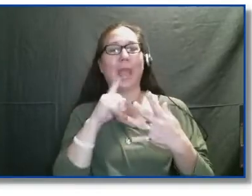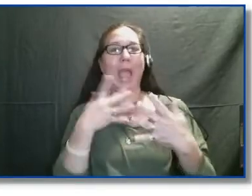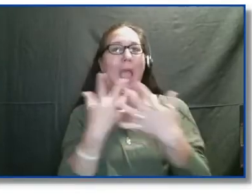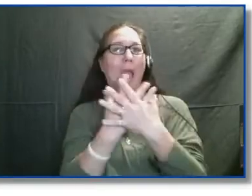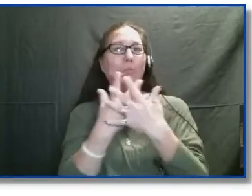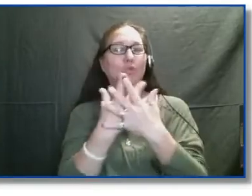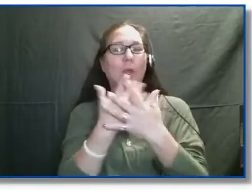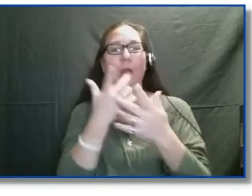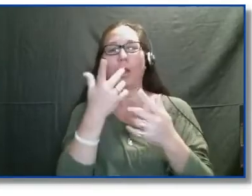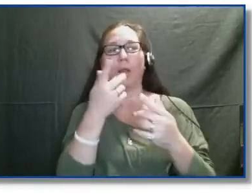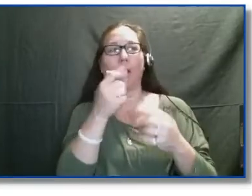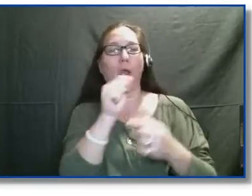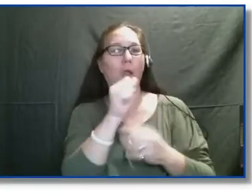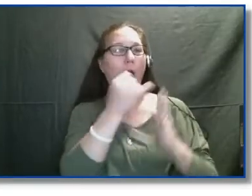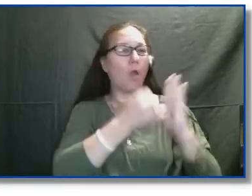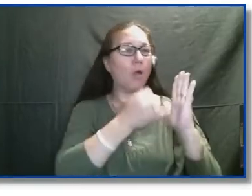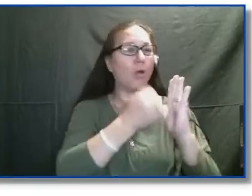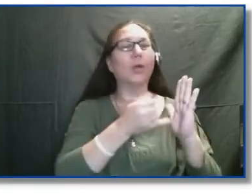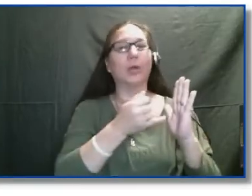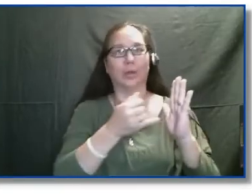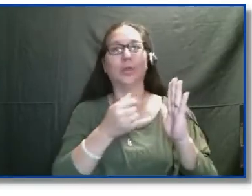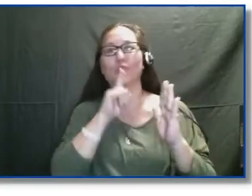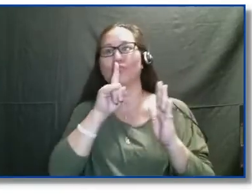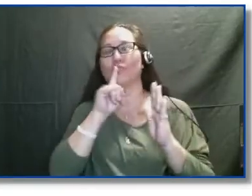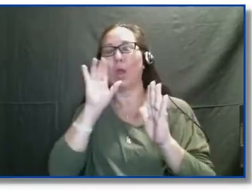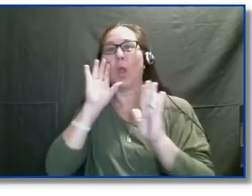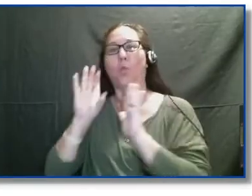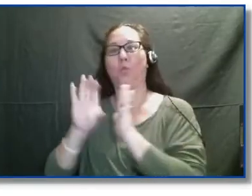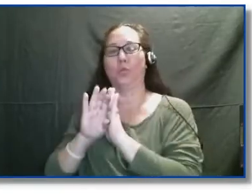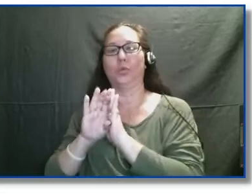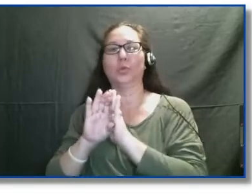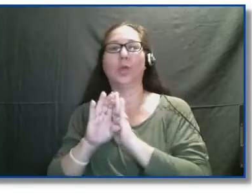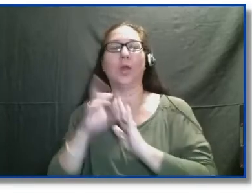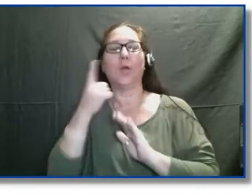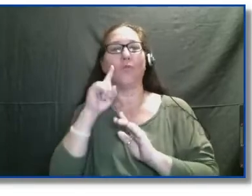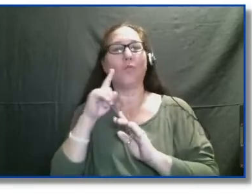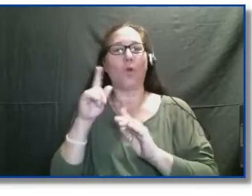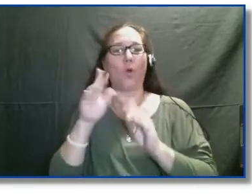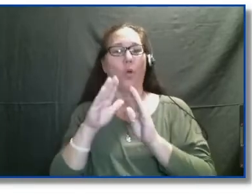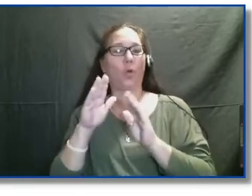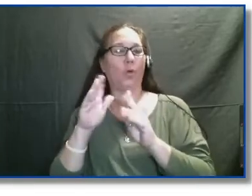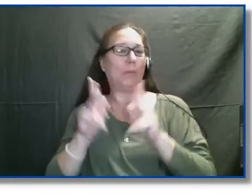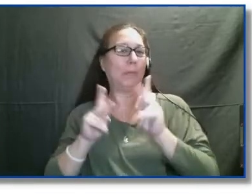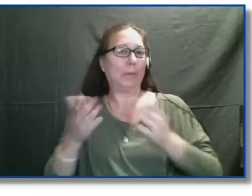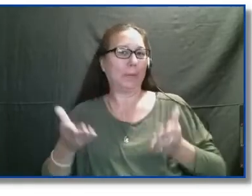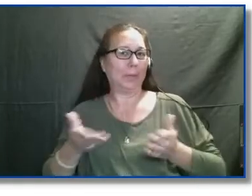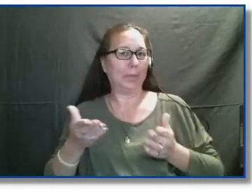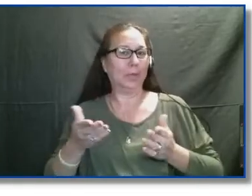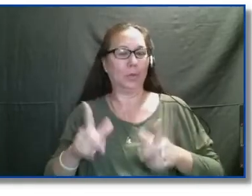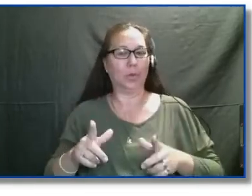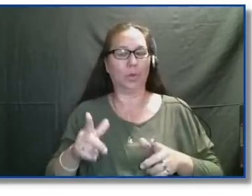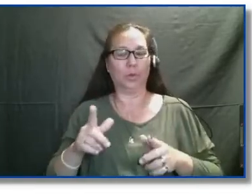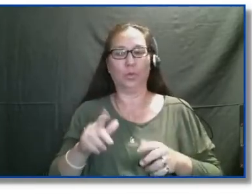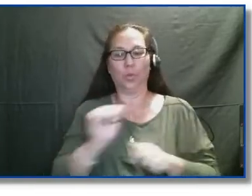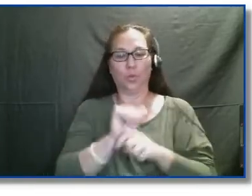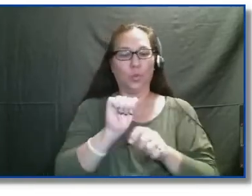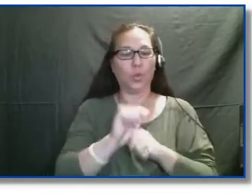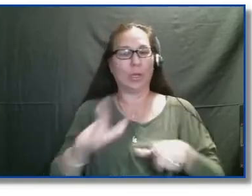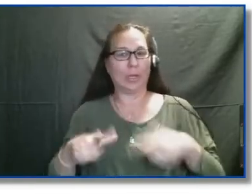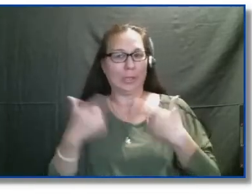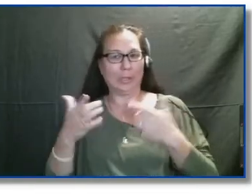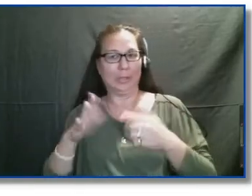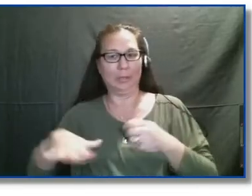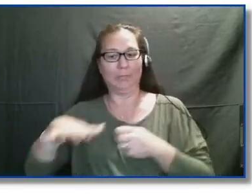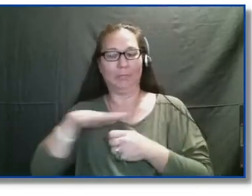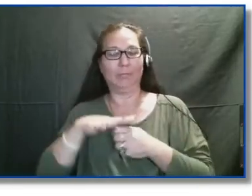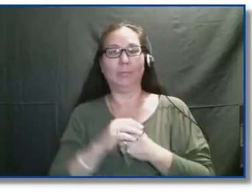and the residents and those who work in Cambridge. The abstract signatures represents an amalgam